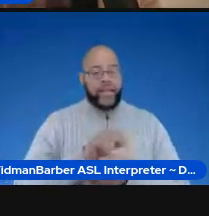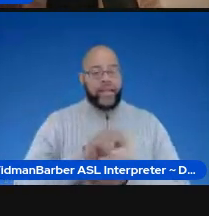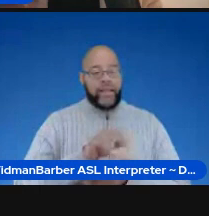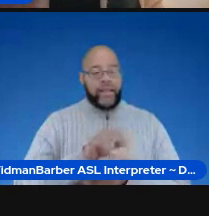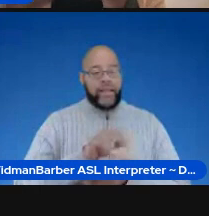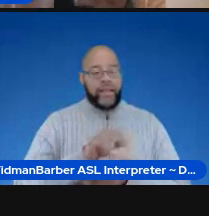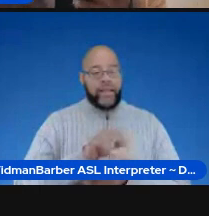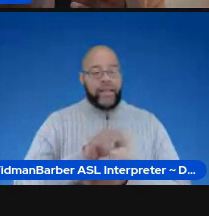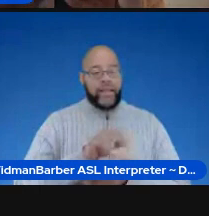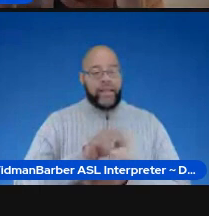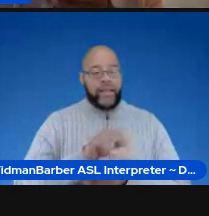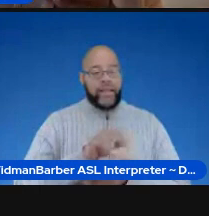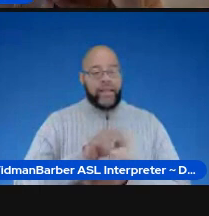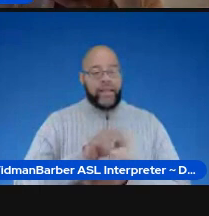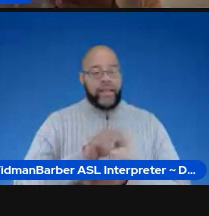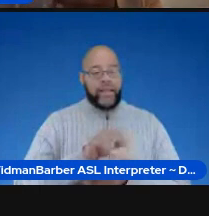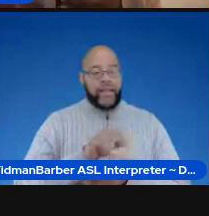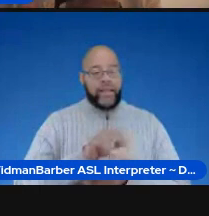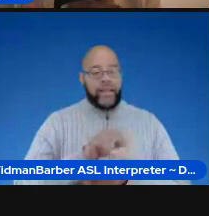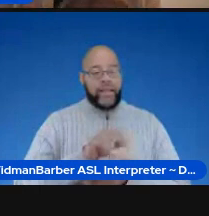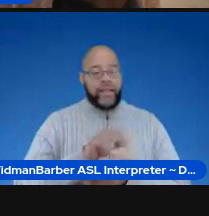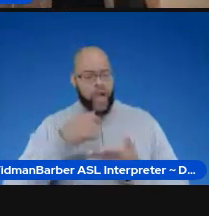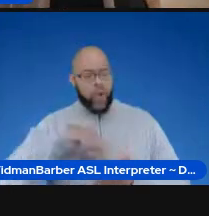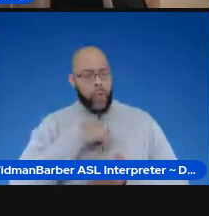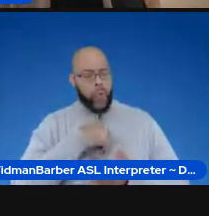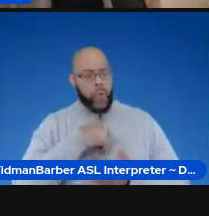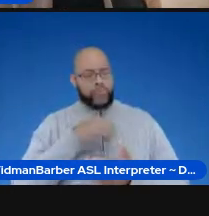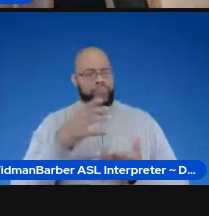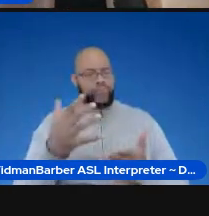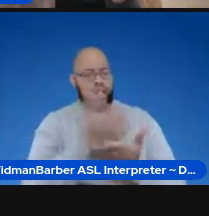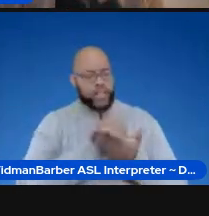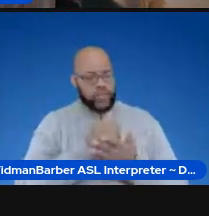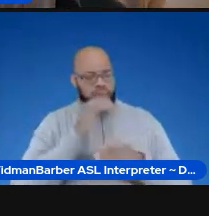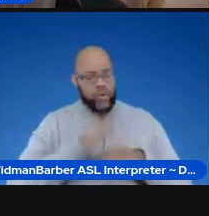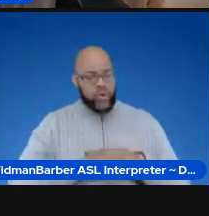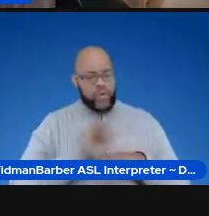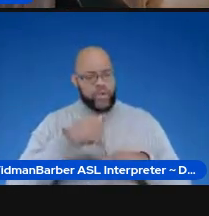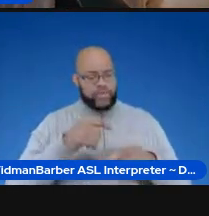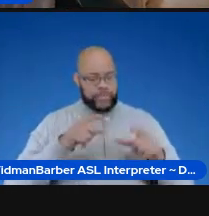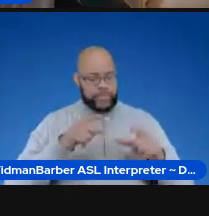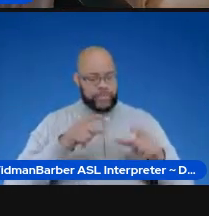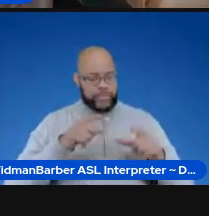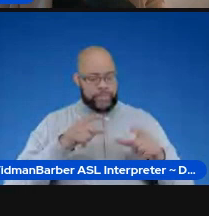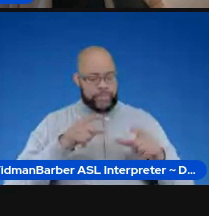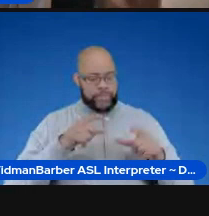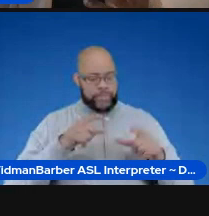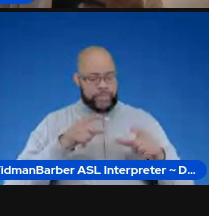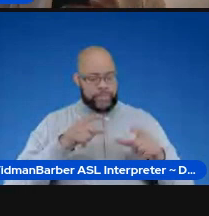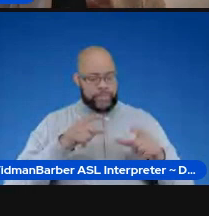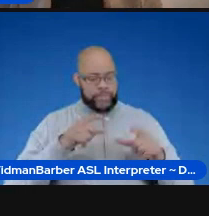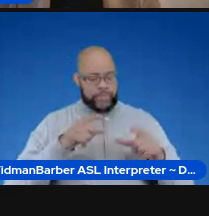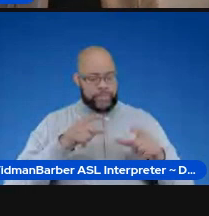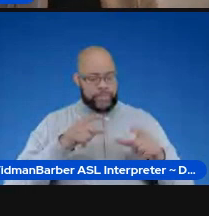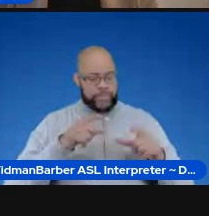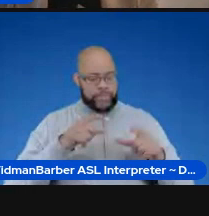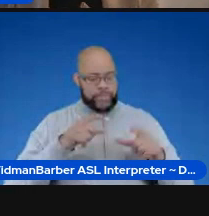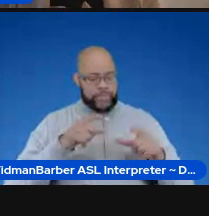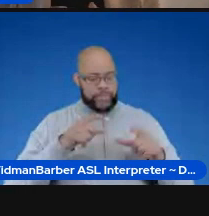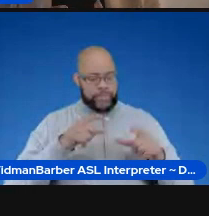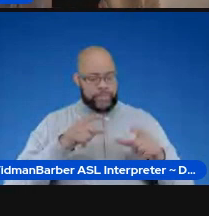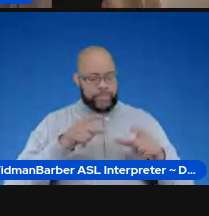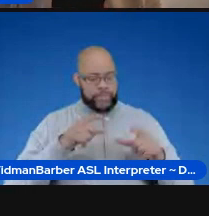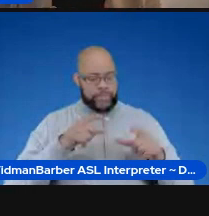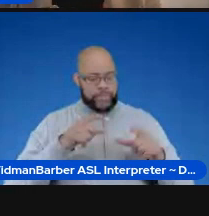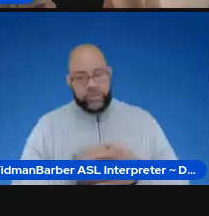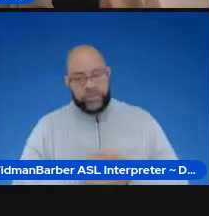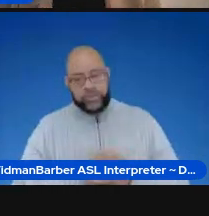the number of bacteria that we have collected on agar plates. So here we have the results, which is